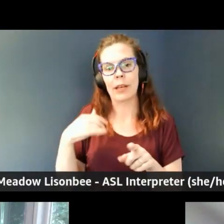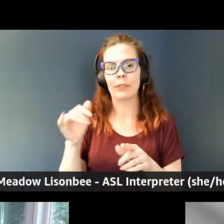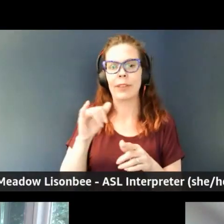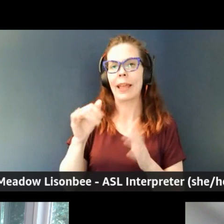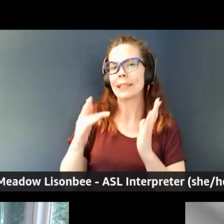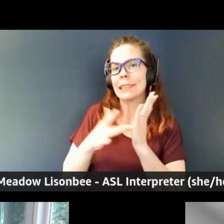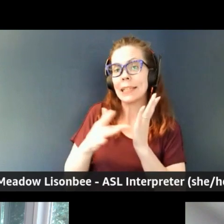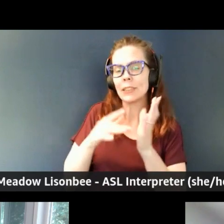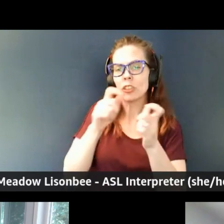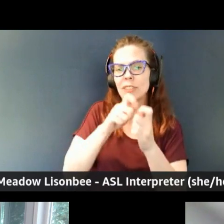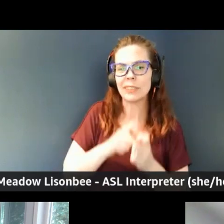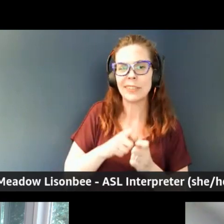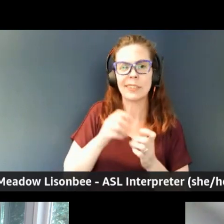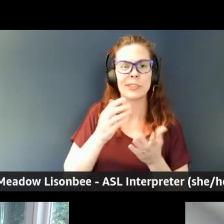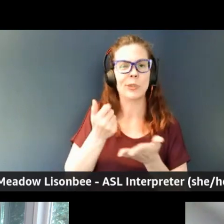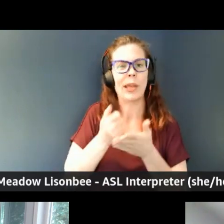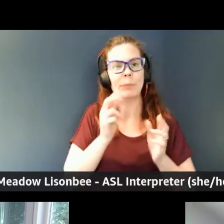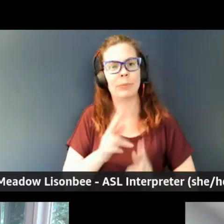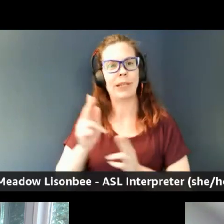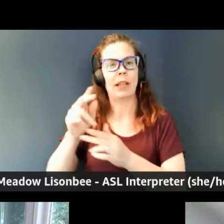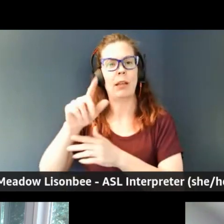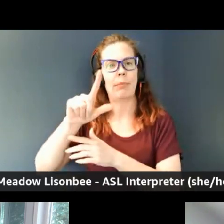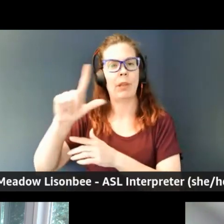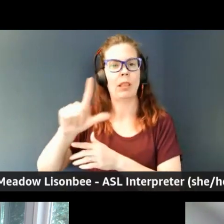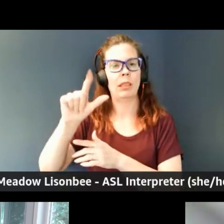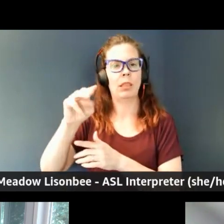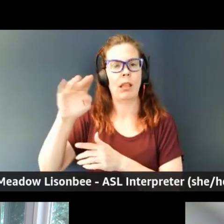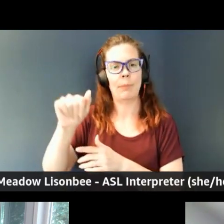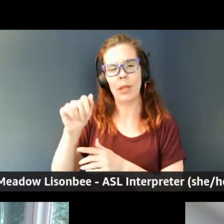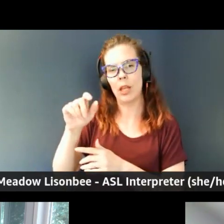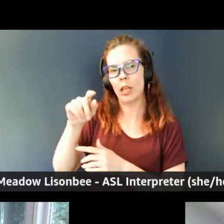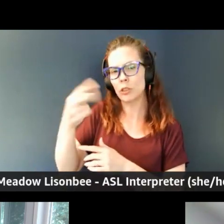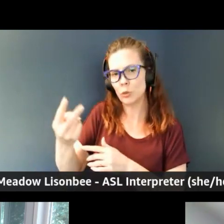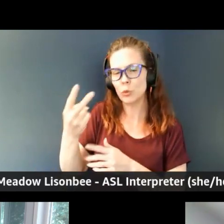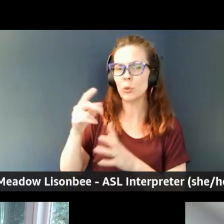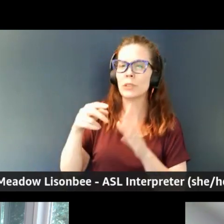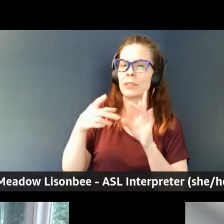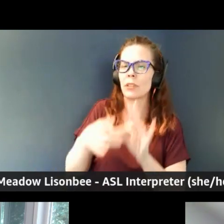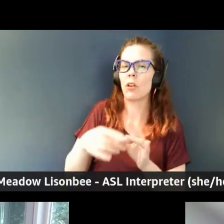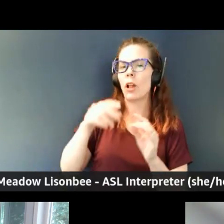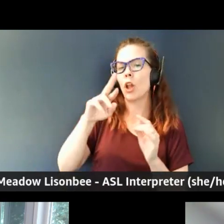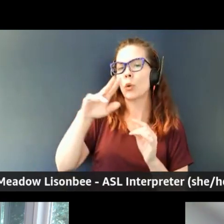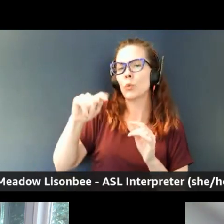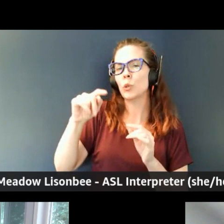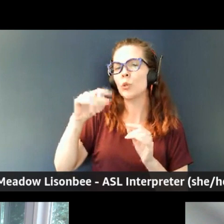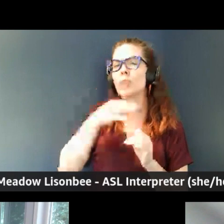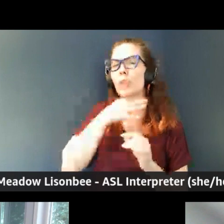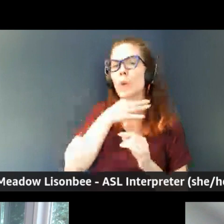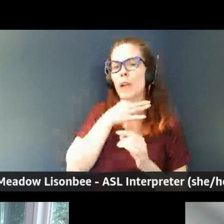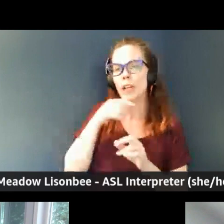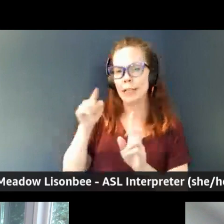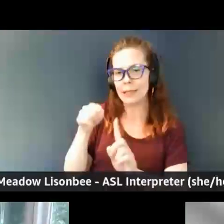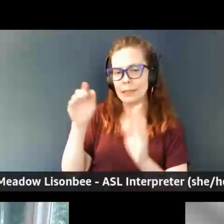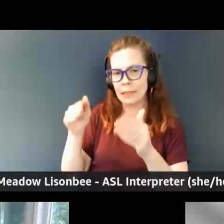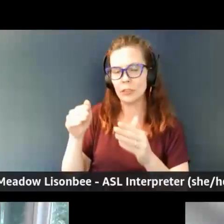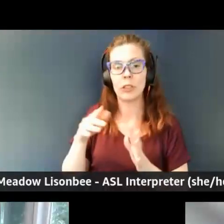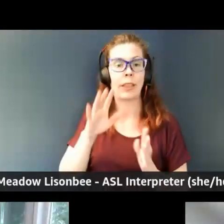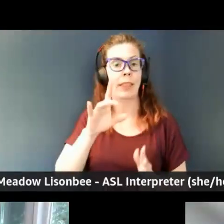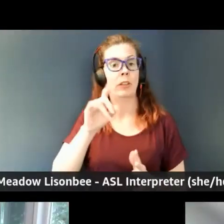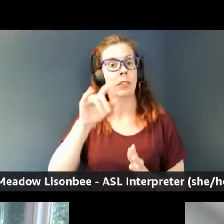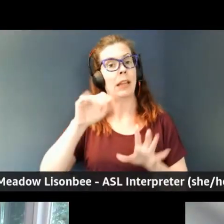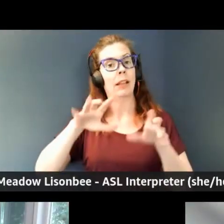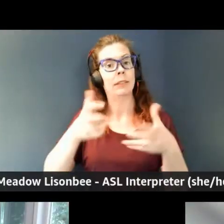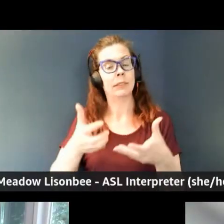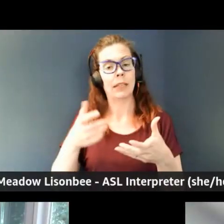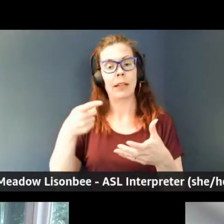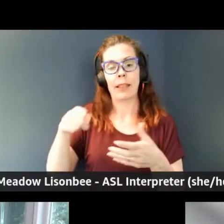technical details to speed up Llama 2, something called grouped query attention, and their data set that